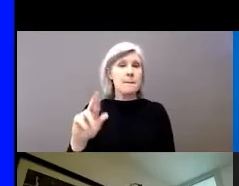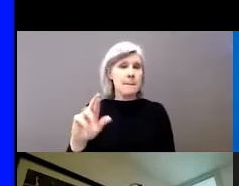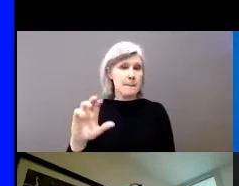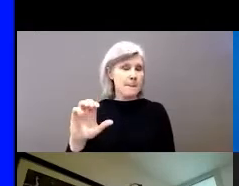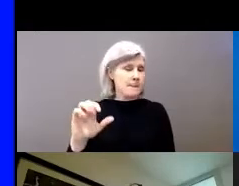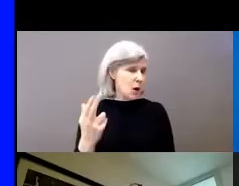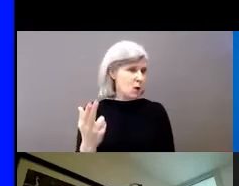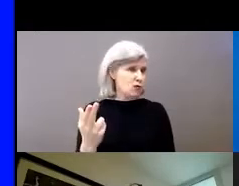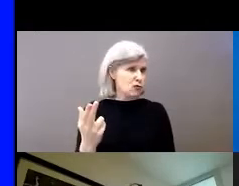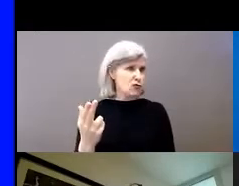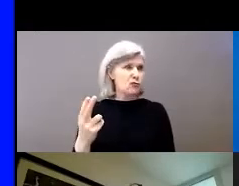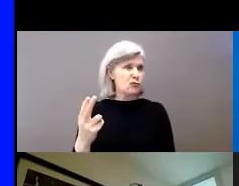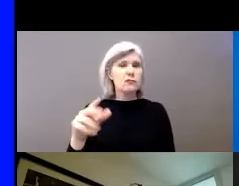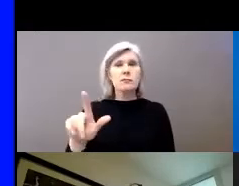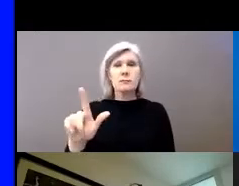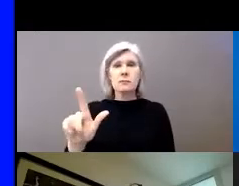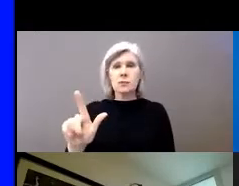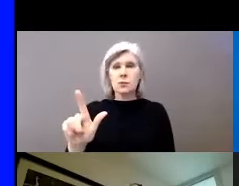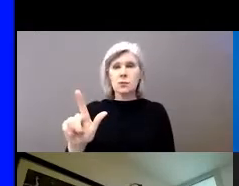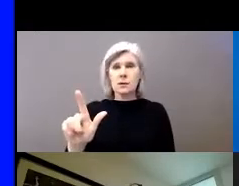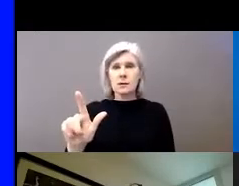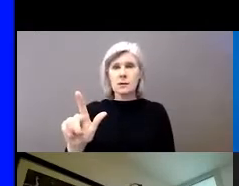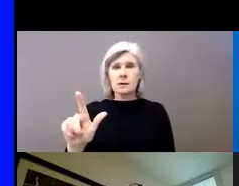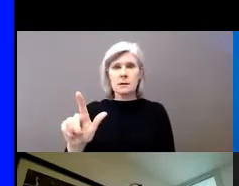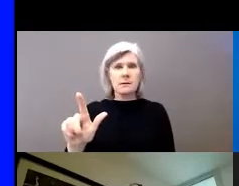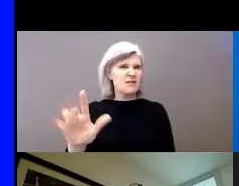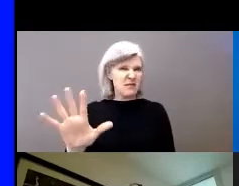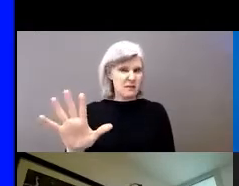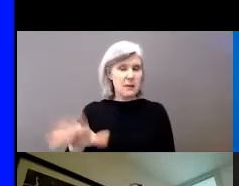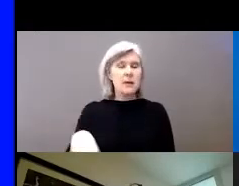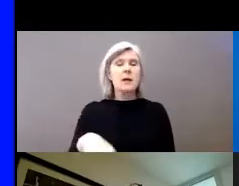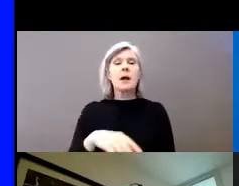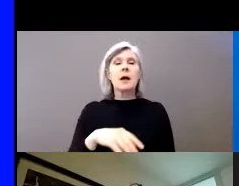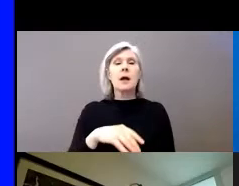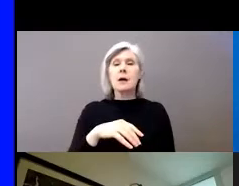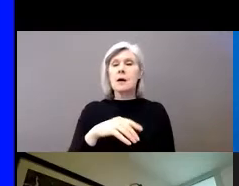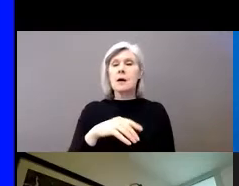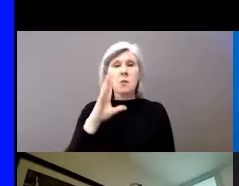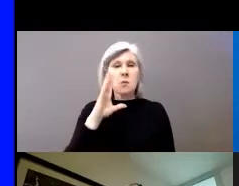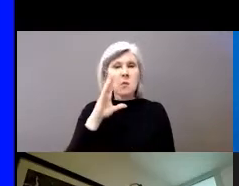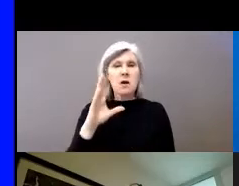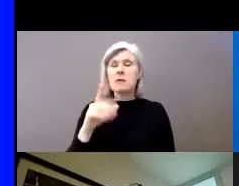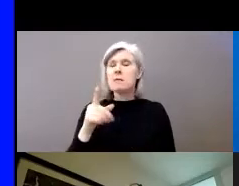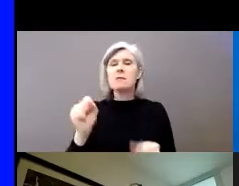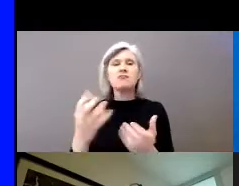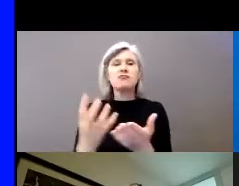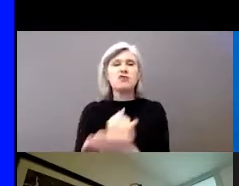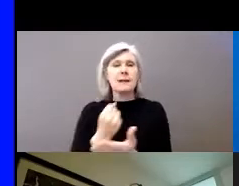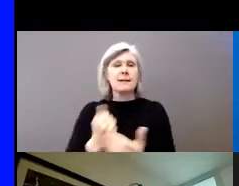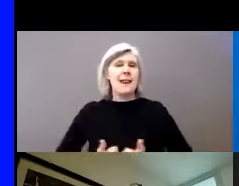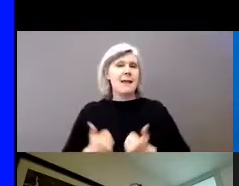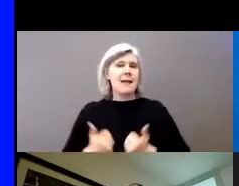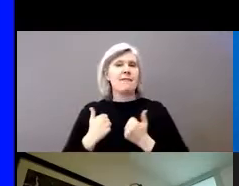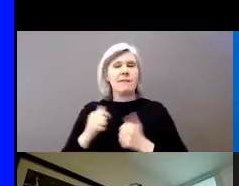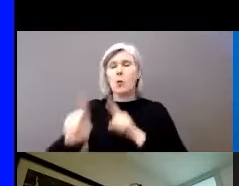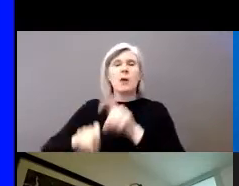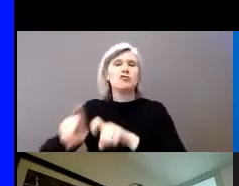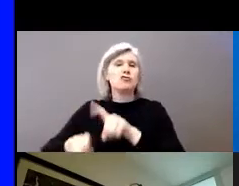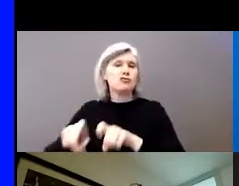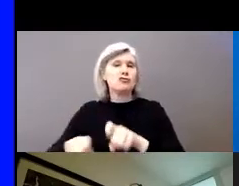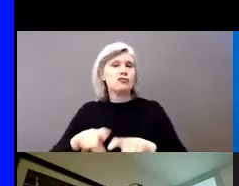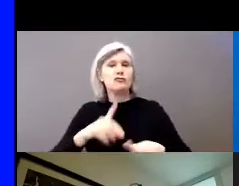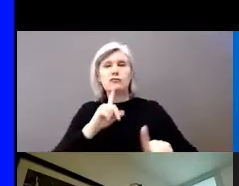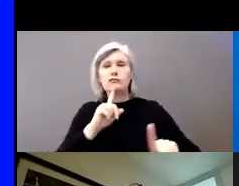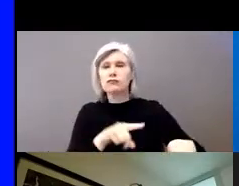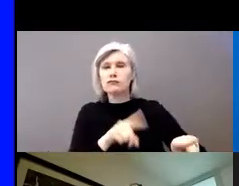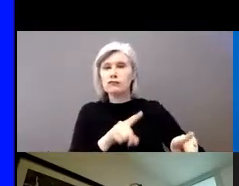hope to be able to answer your questions live. So any other questions that you may have on ageism, and to really, as I was mentioning,